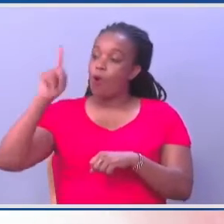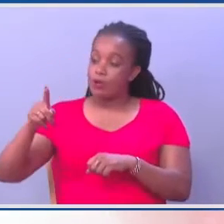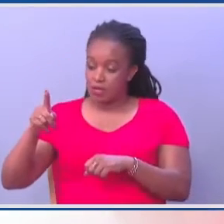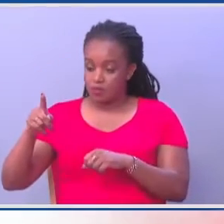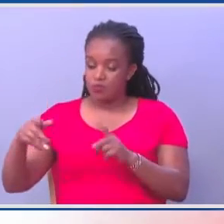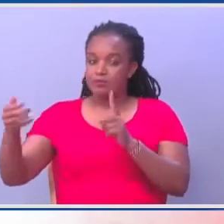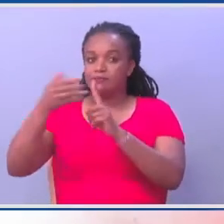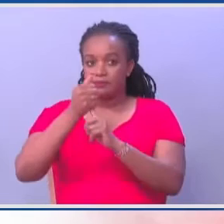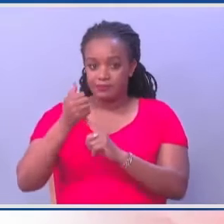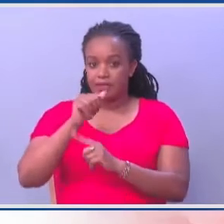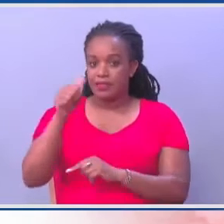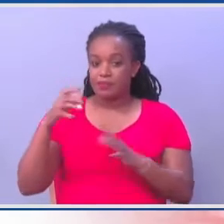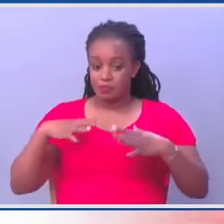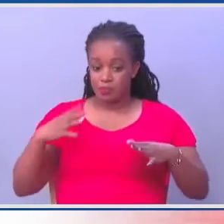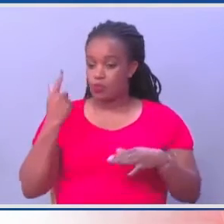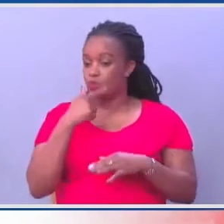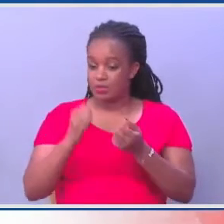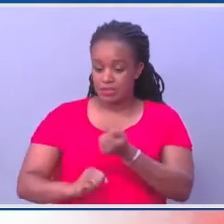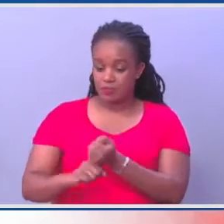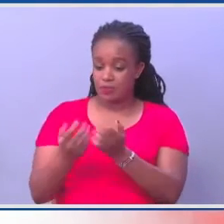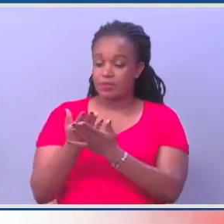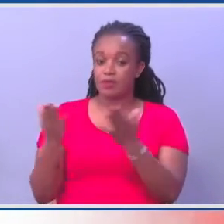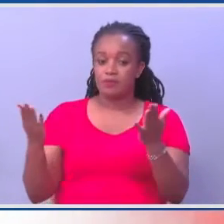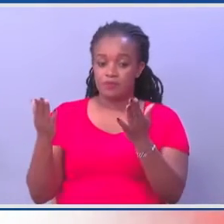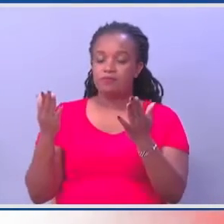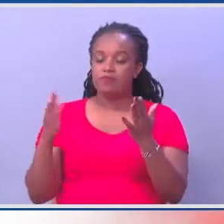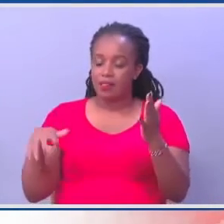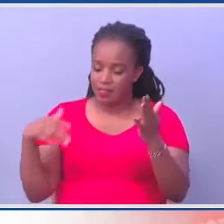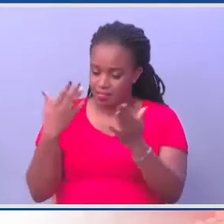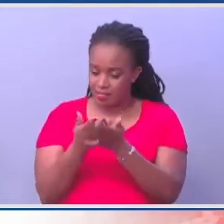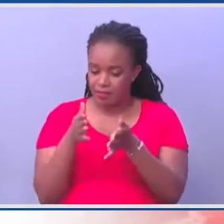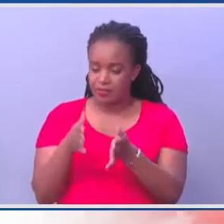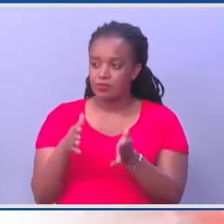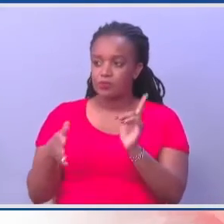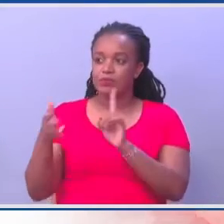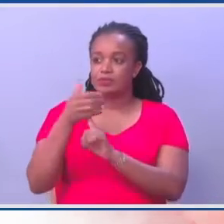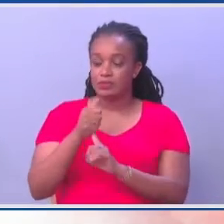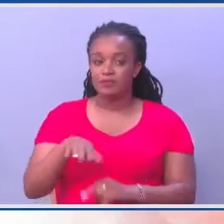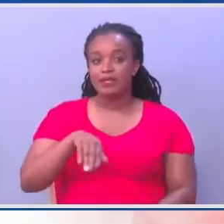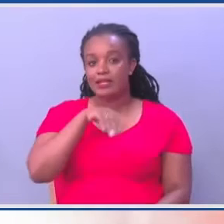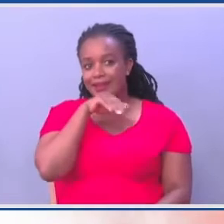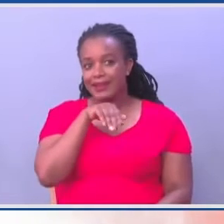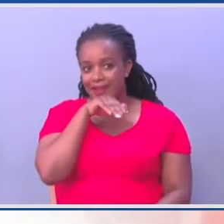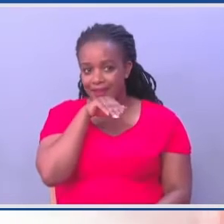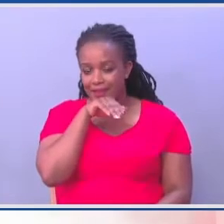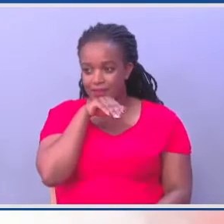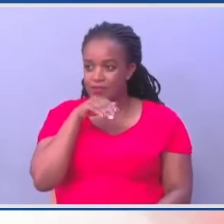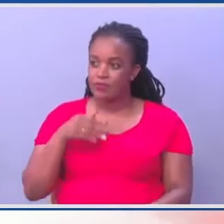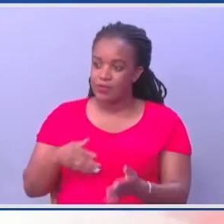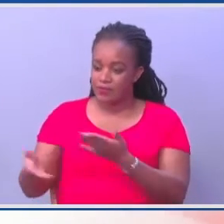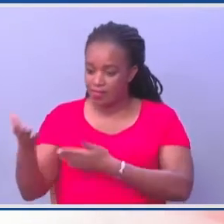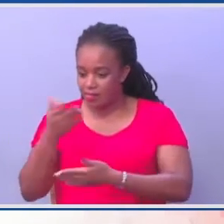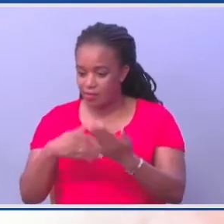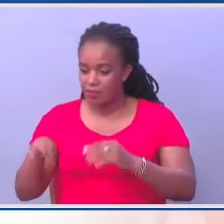people and start talking to them. So far, we've reached out to Raila Odinga, we've reached out to Mukisa